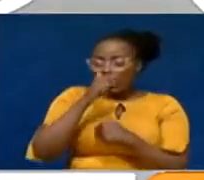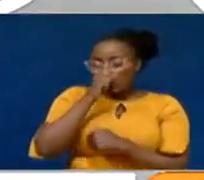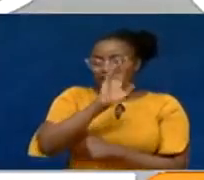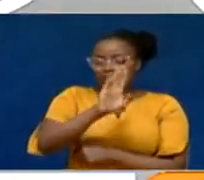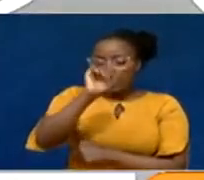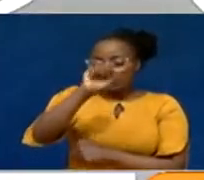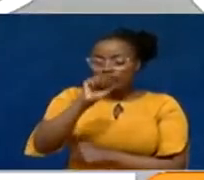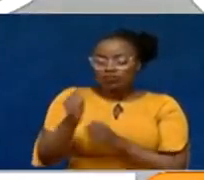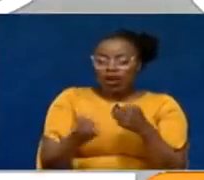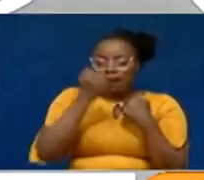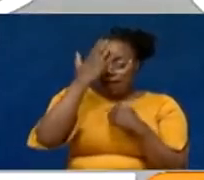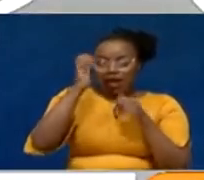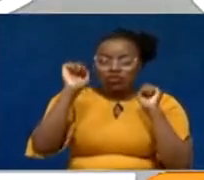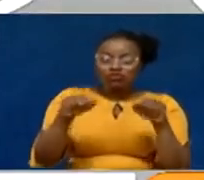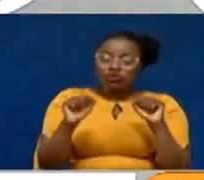So that